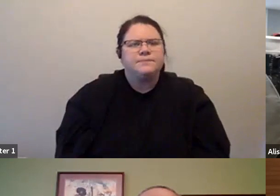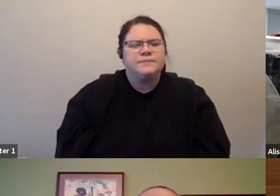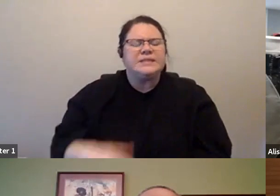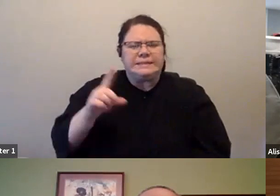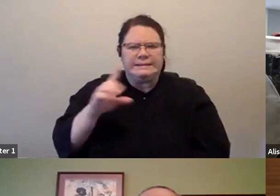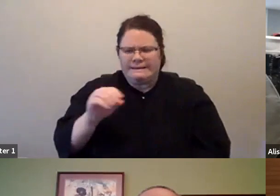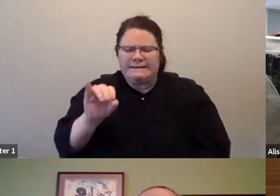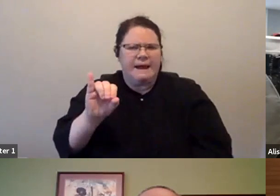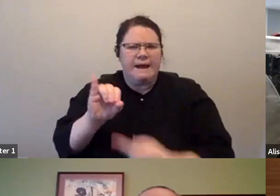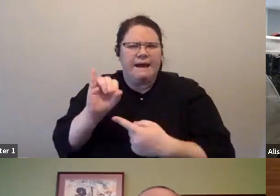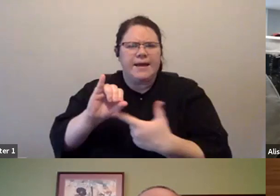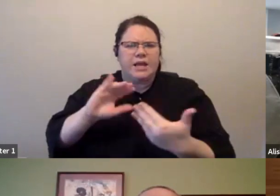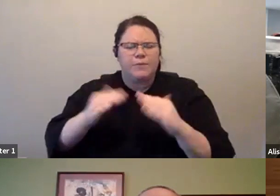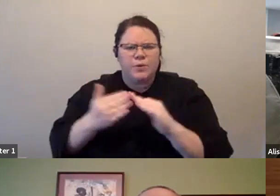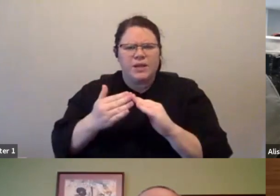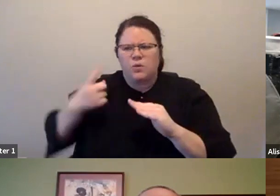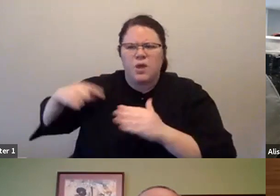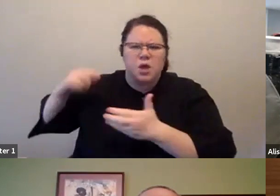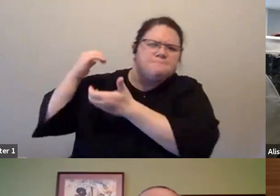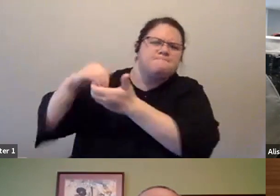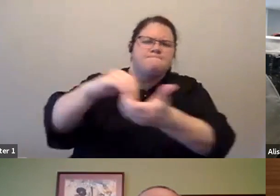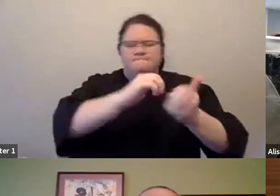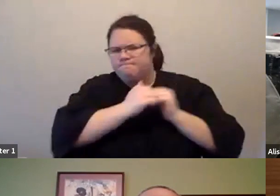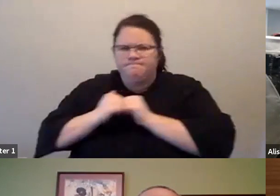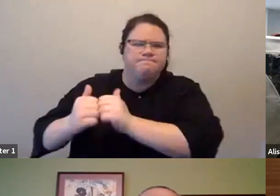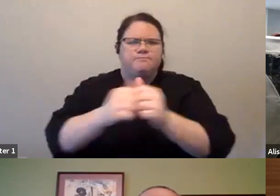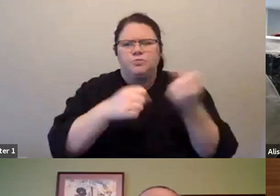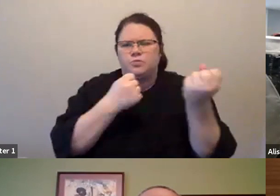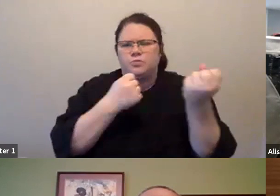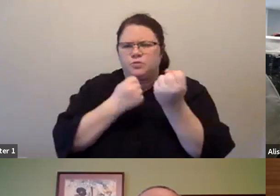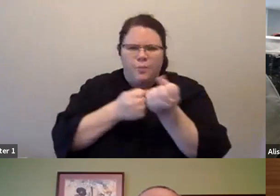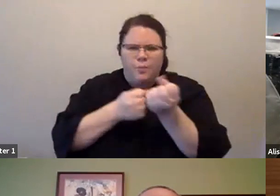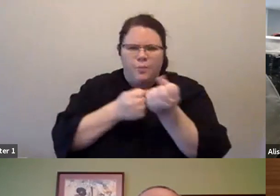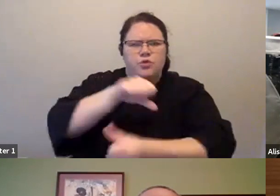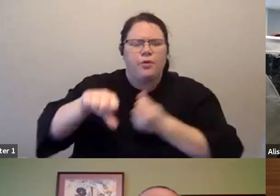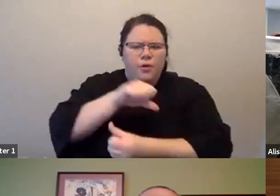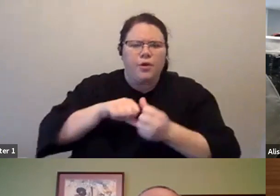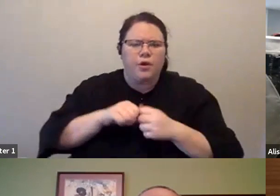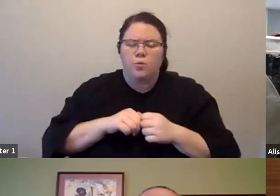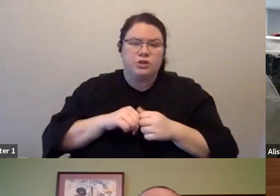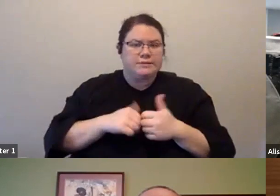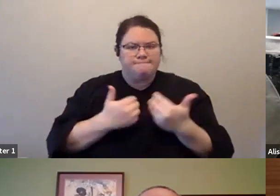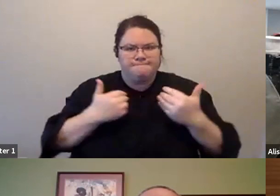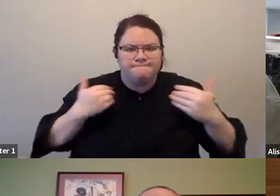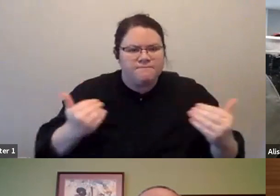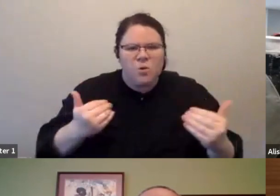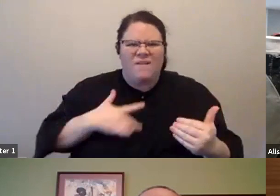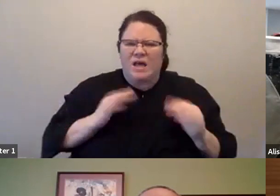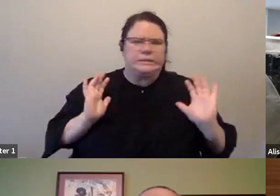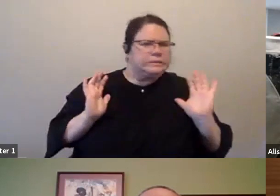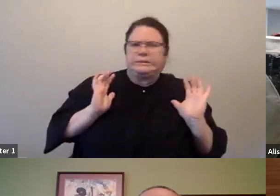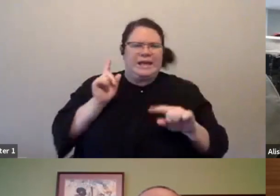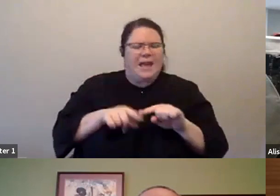just really kind of came together and put, you know, went all in. And that's great to hear, you know, how